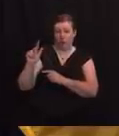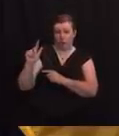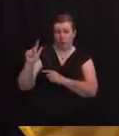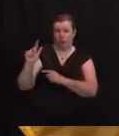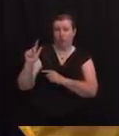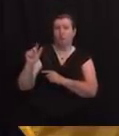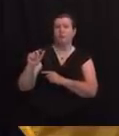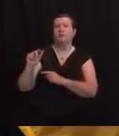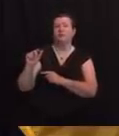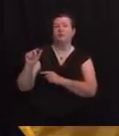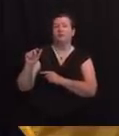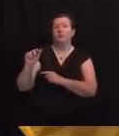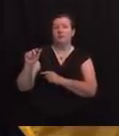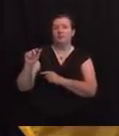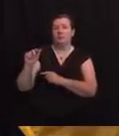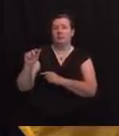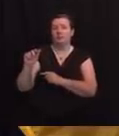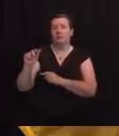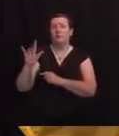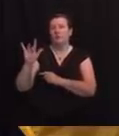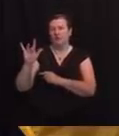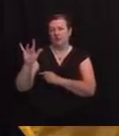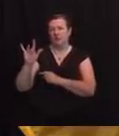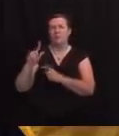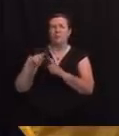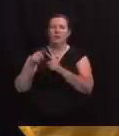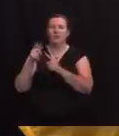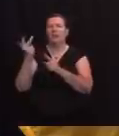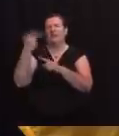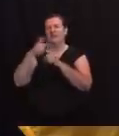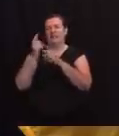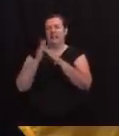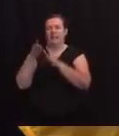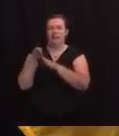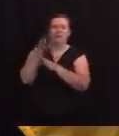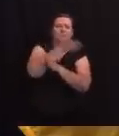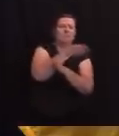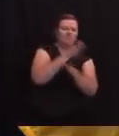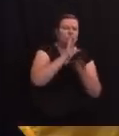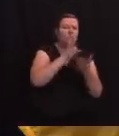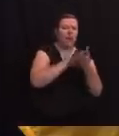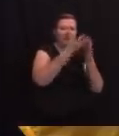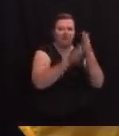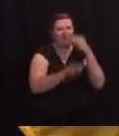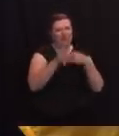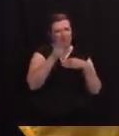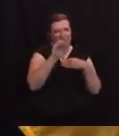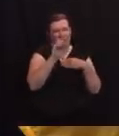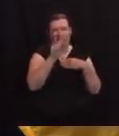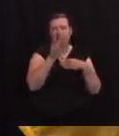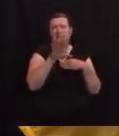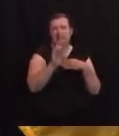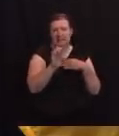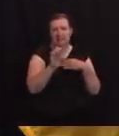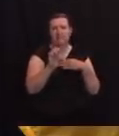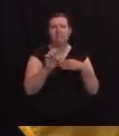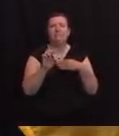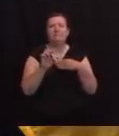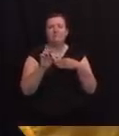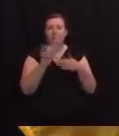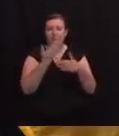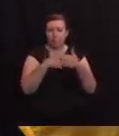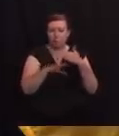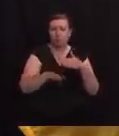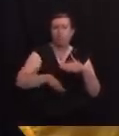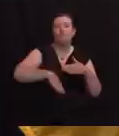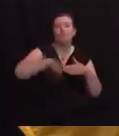age of 73. Constance was a Philadelphia gal, born, raised, and educated there, including for her